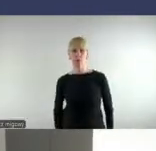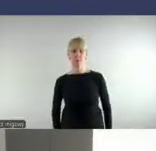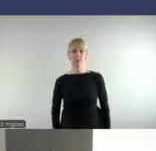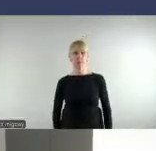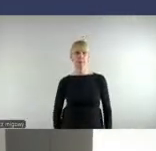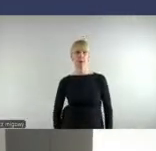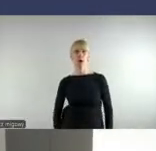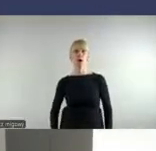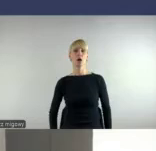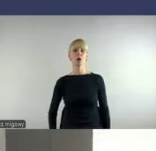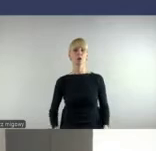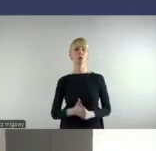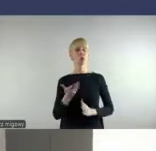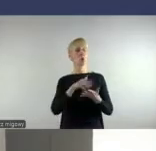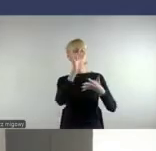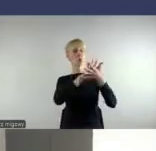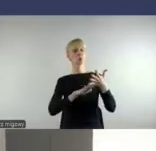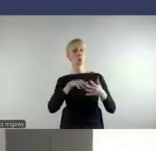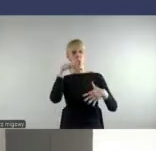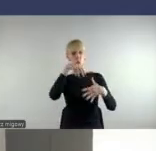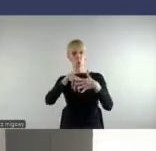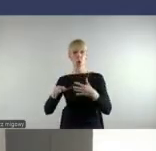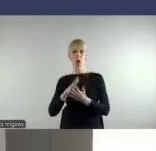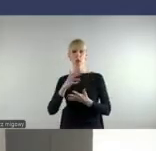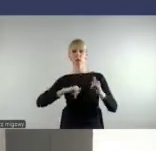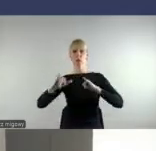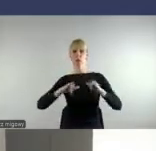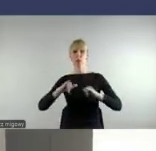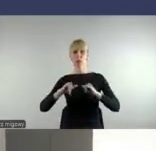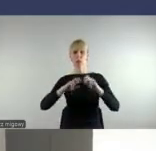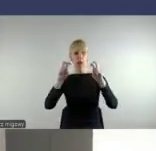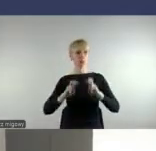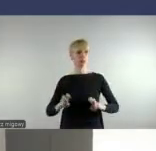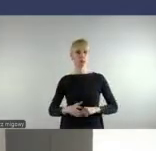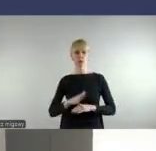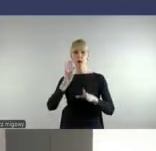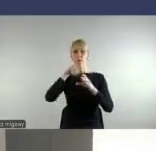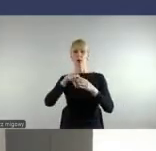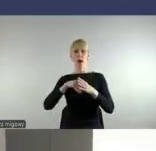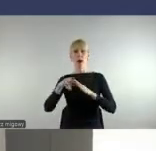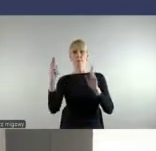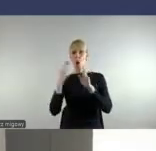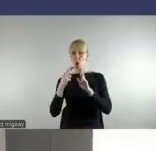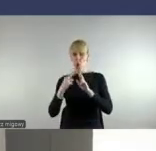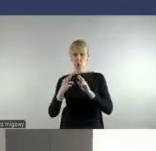this collaboration, this agreement. This is the structure, management and response structure within the framework of the